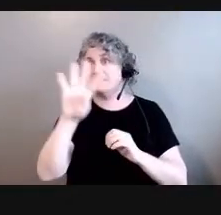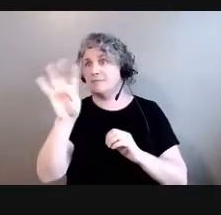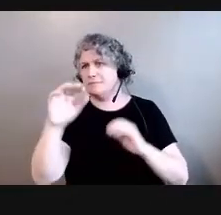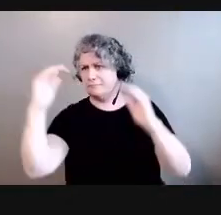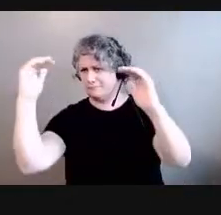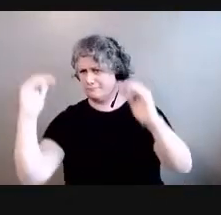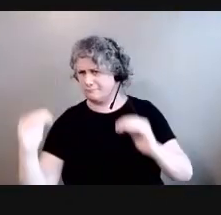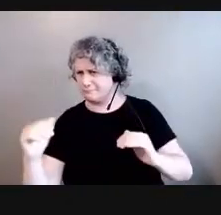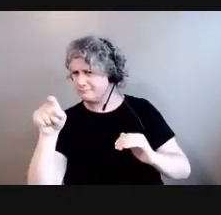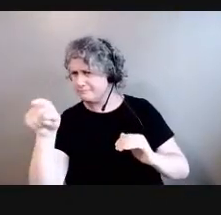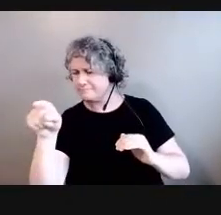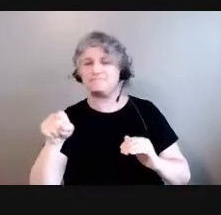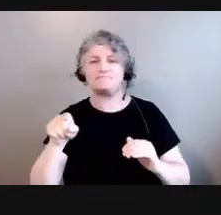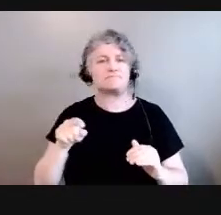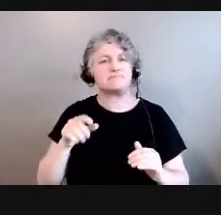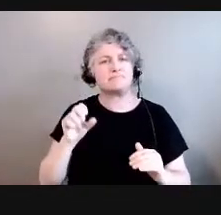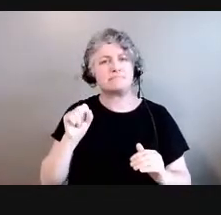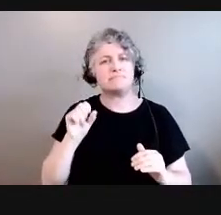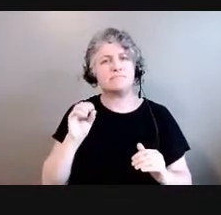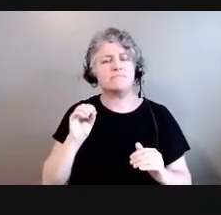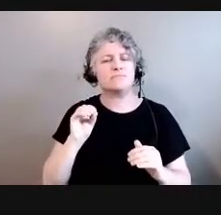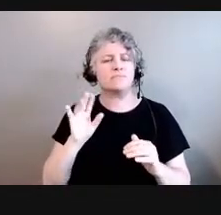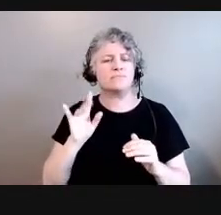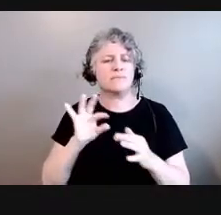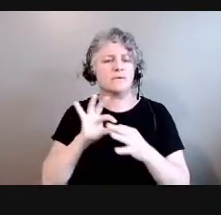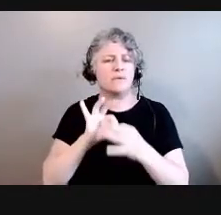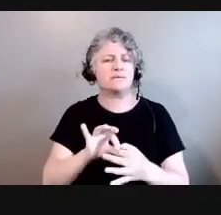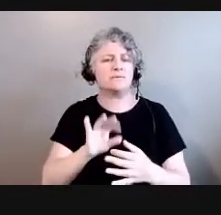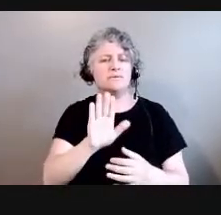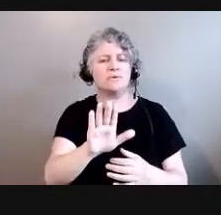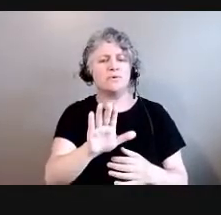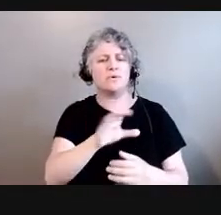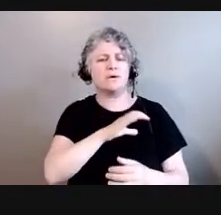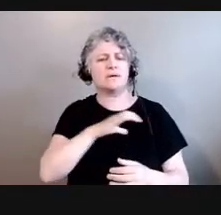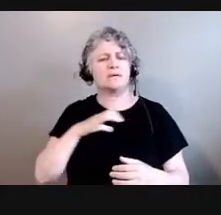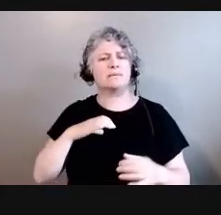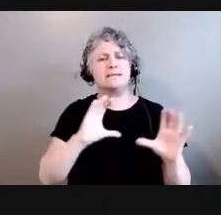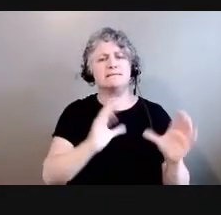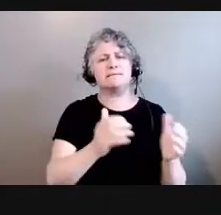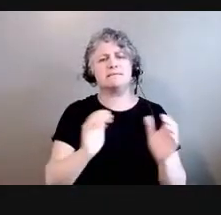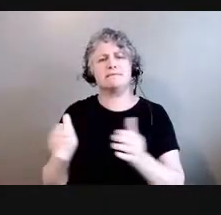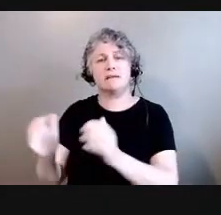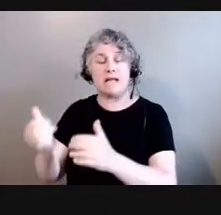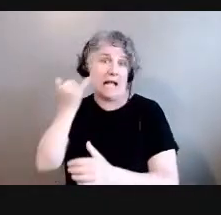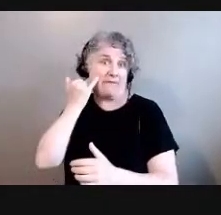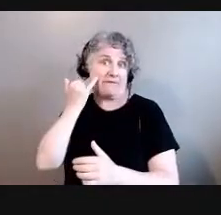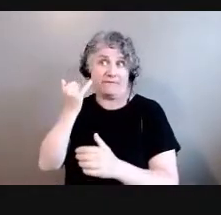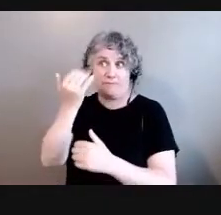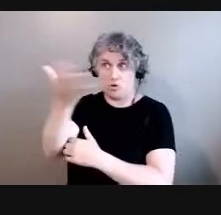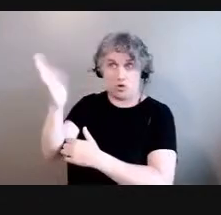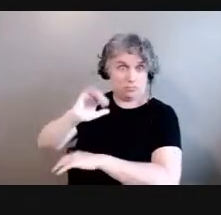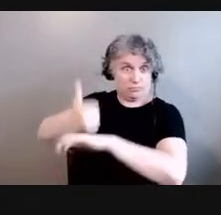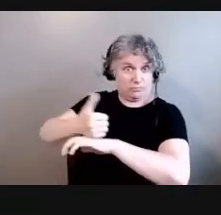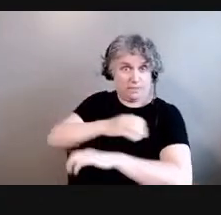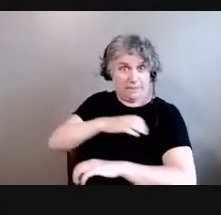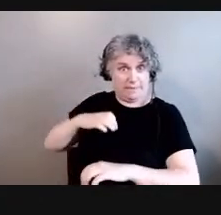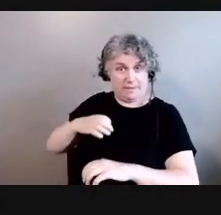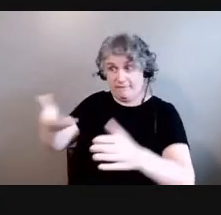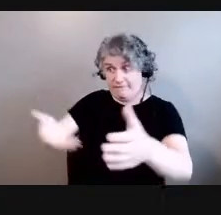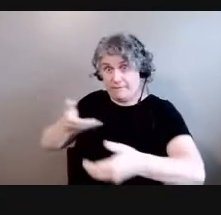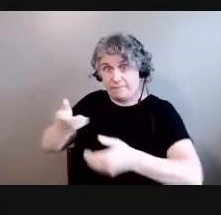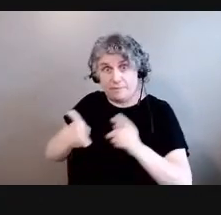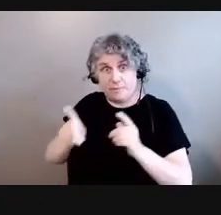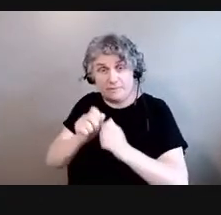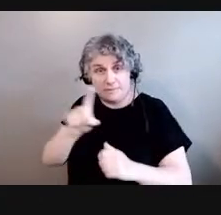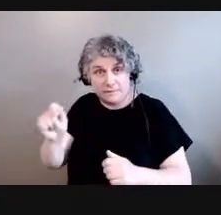up. So with regards to the committees, as parks hopefully create these committees, it will be vital that they are made up